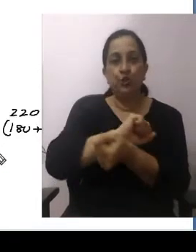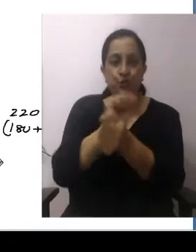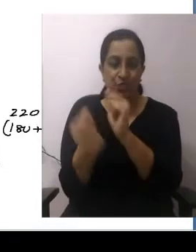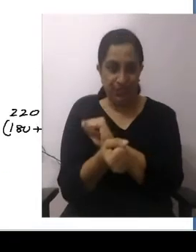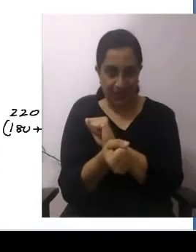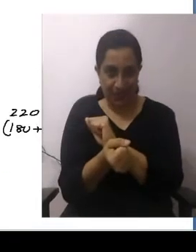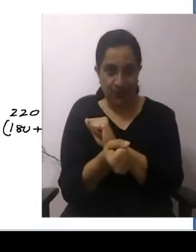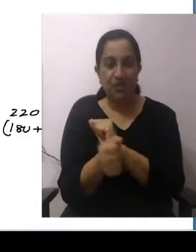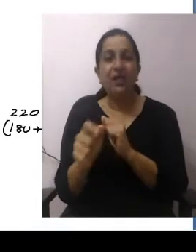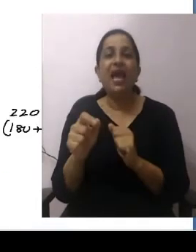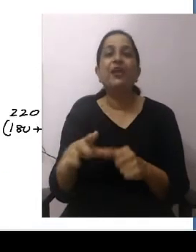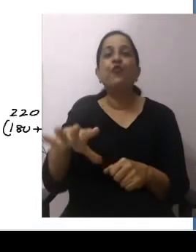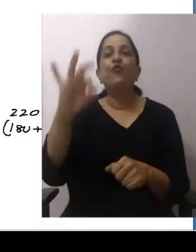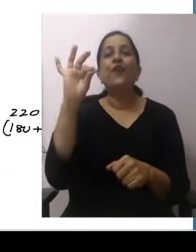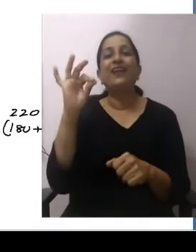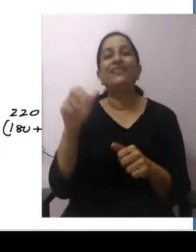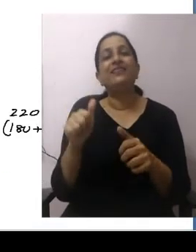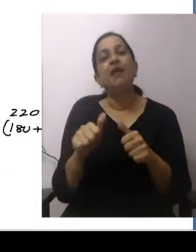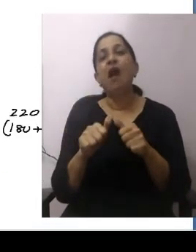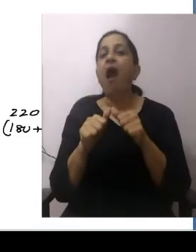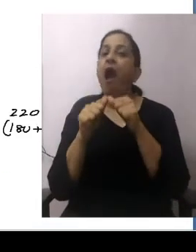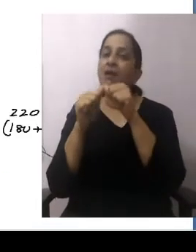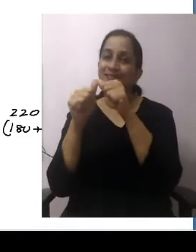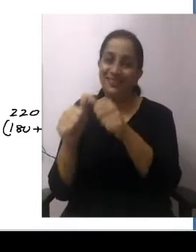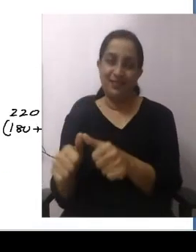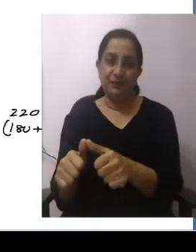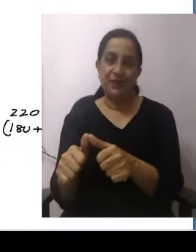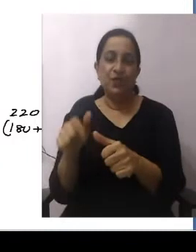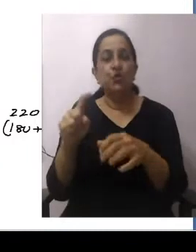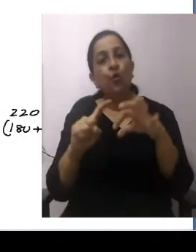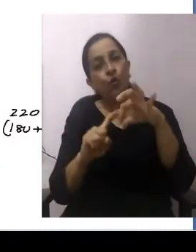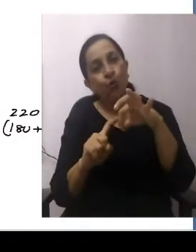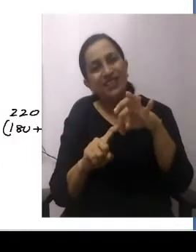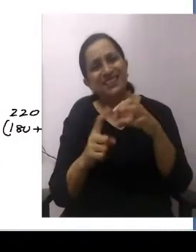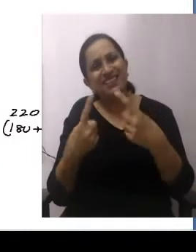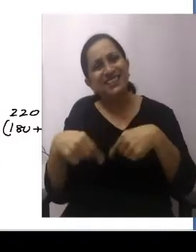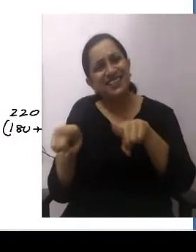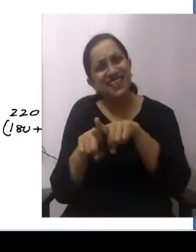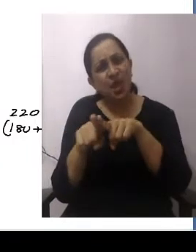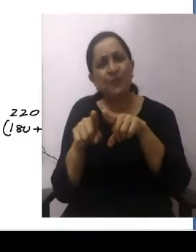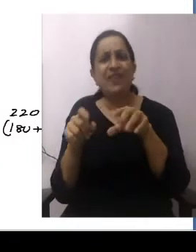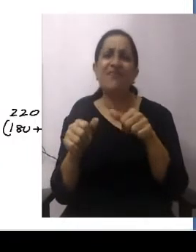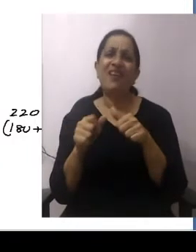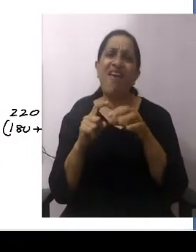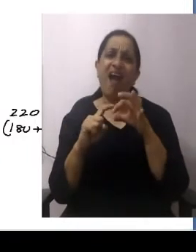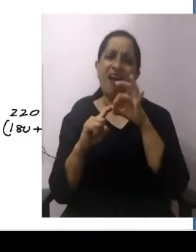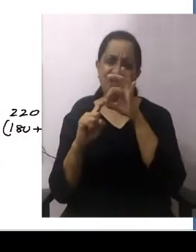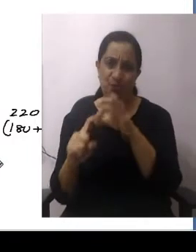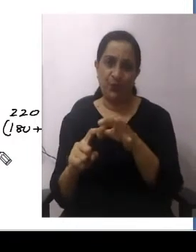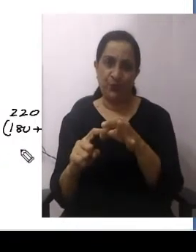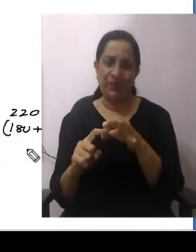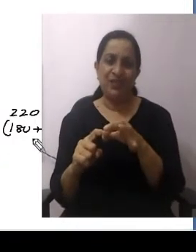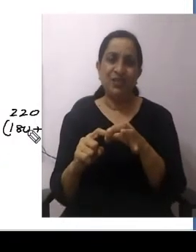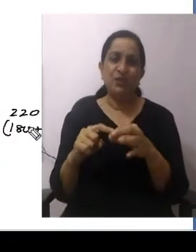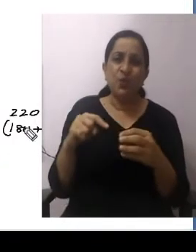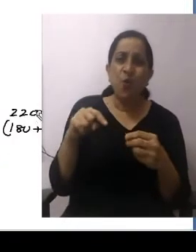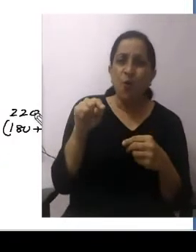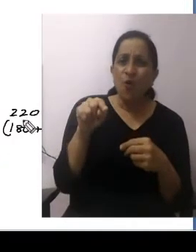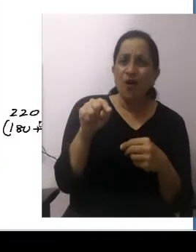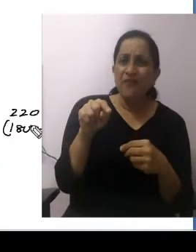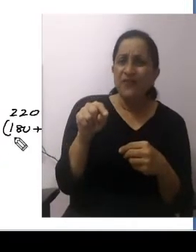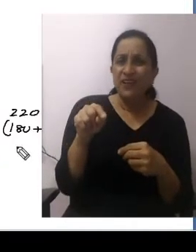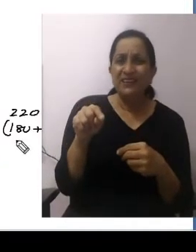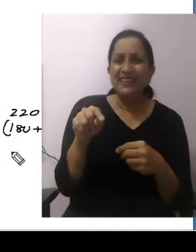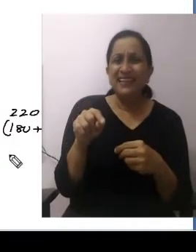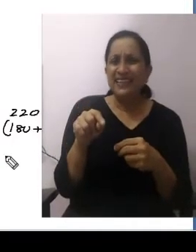far as possible, most of the exam paper will have questions only around those values. Like you may